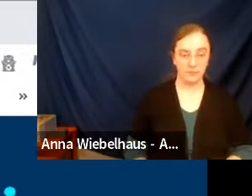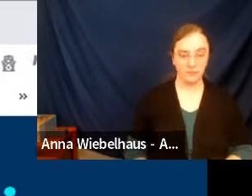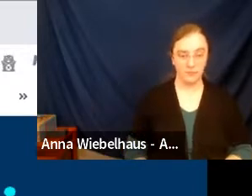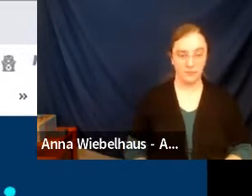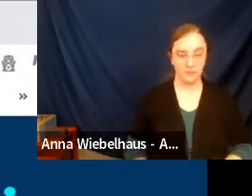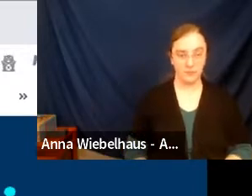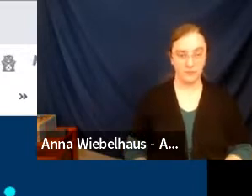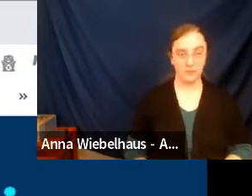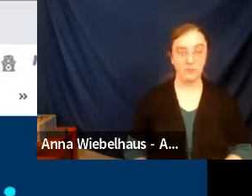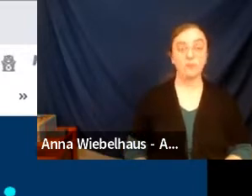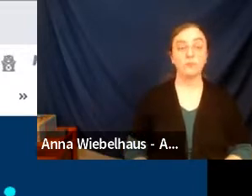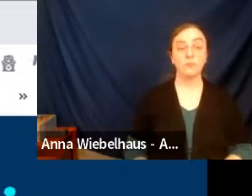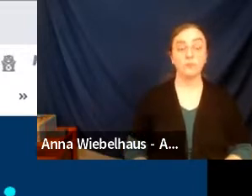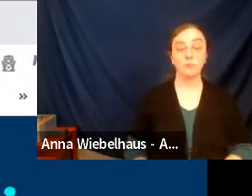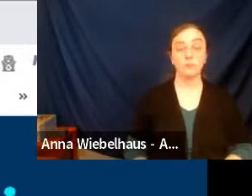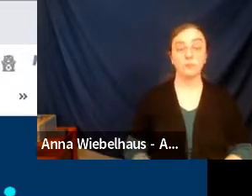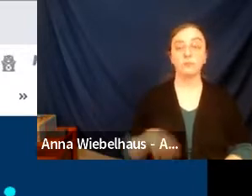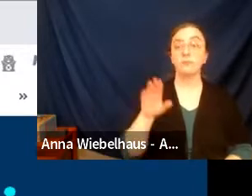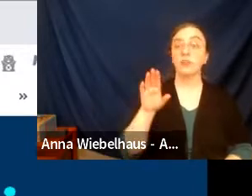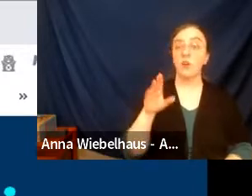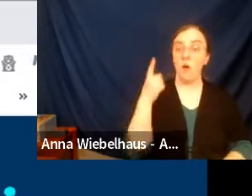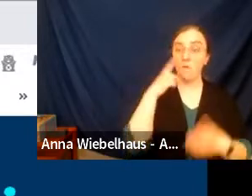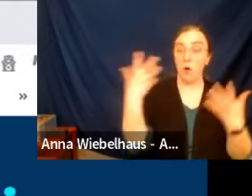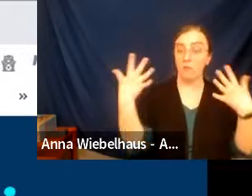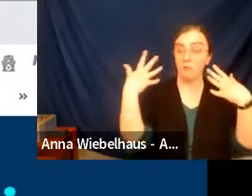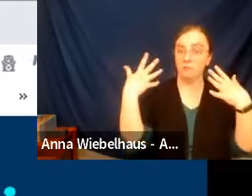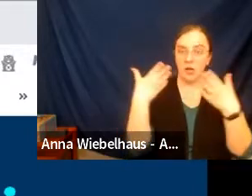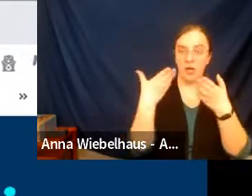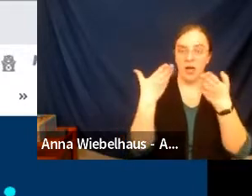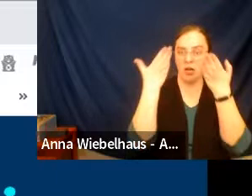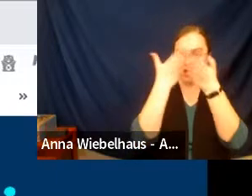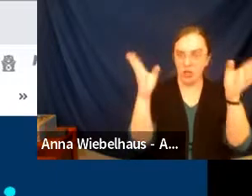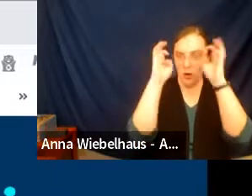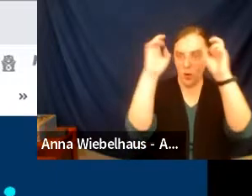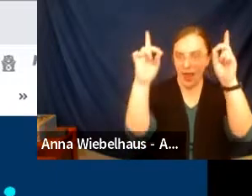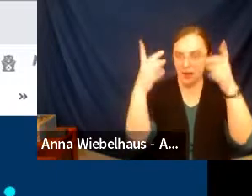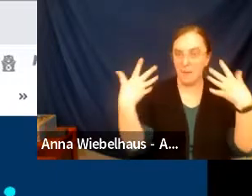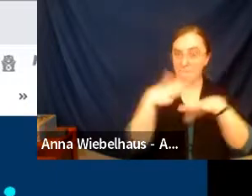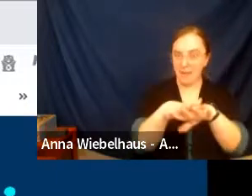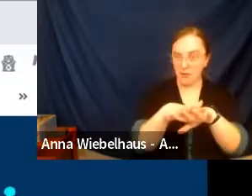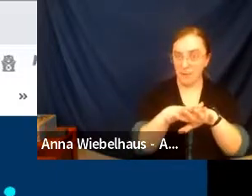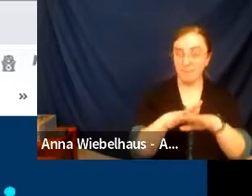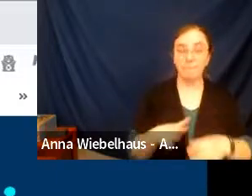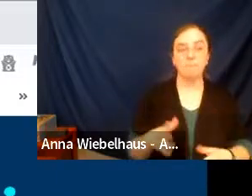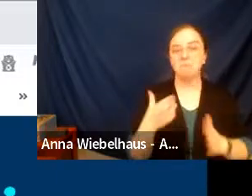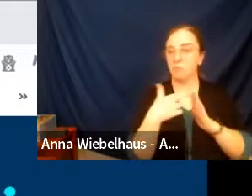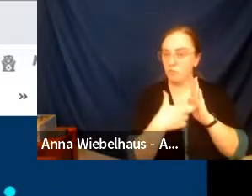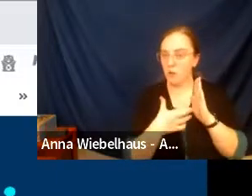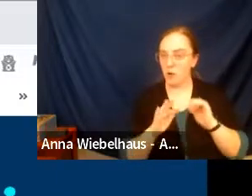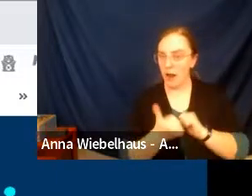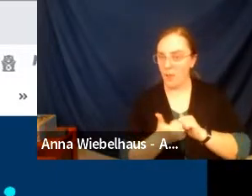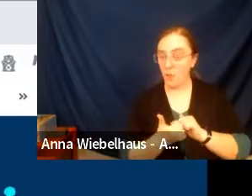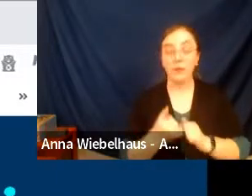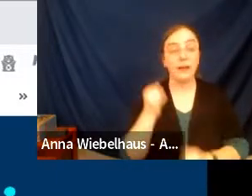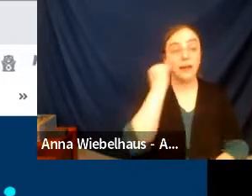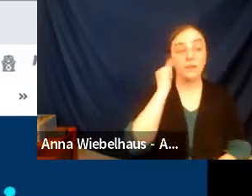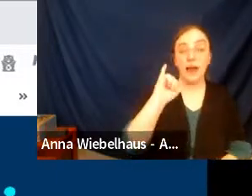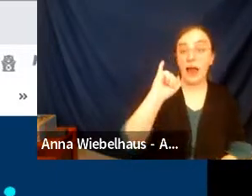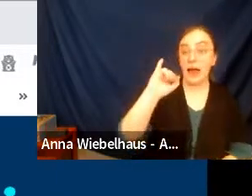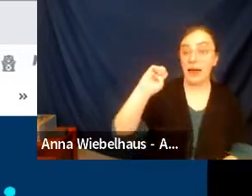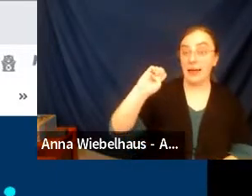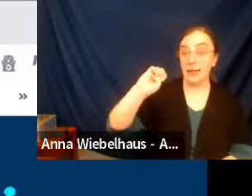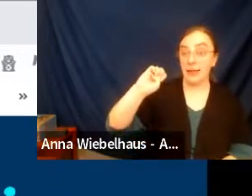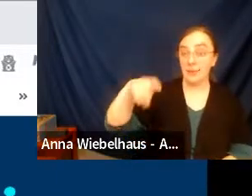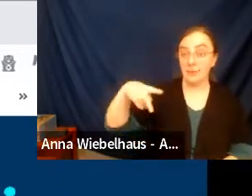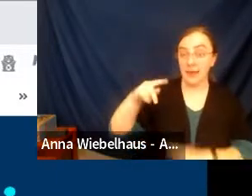So as far as general education information on how to register, if your IEP team